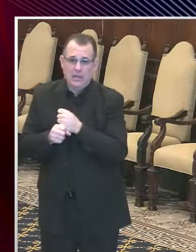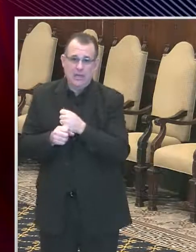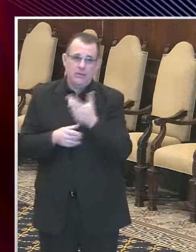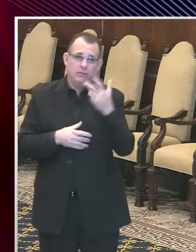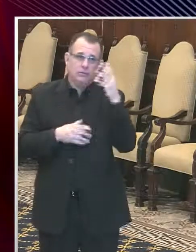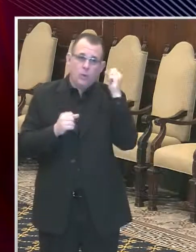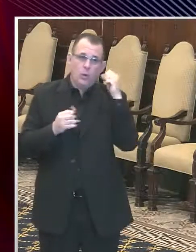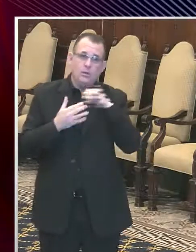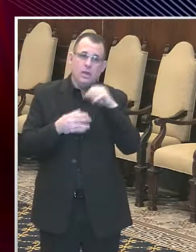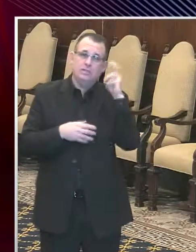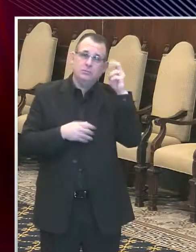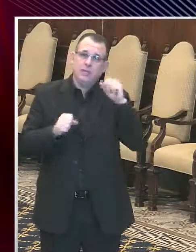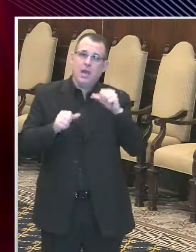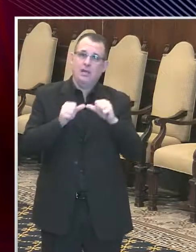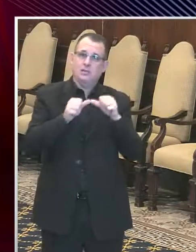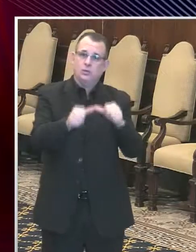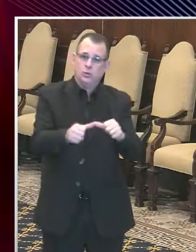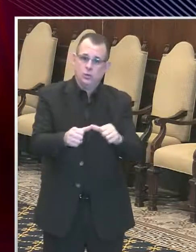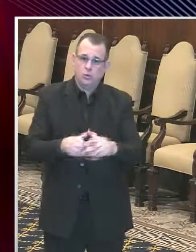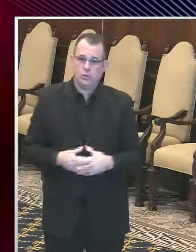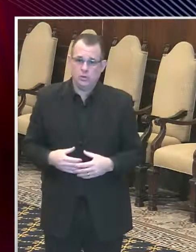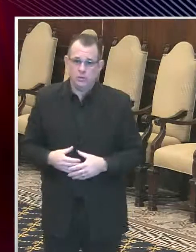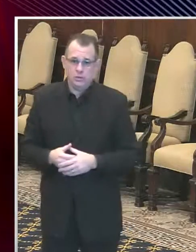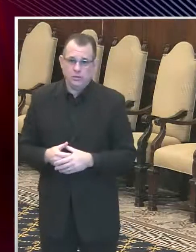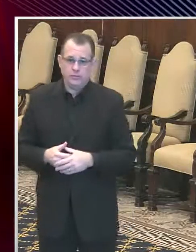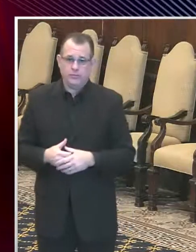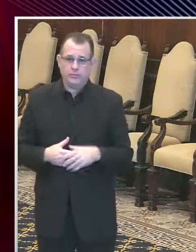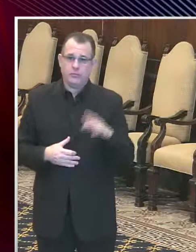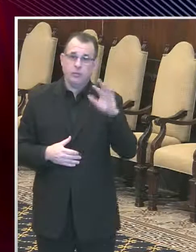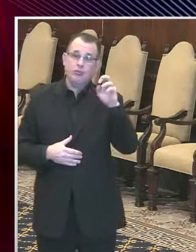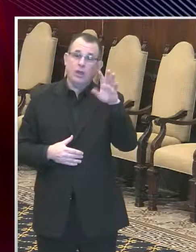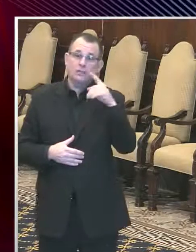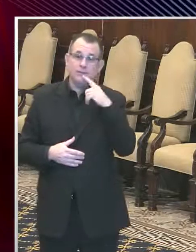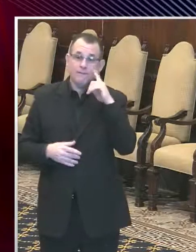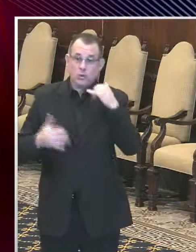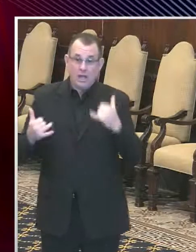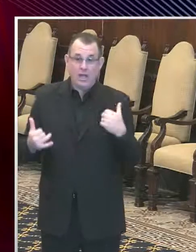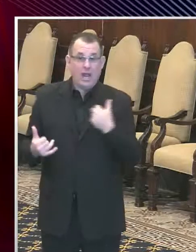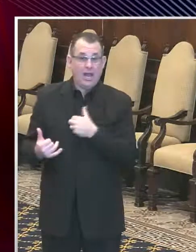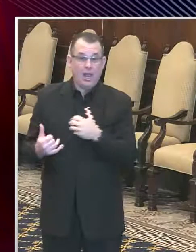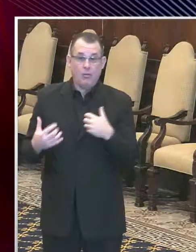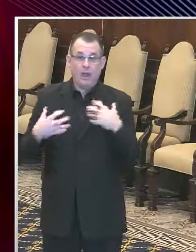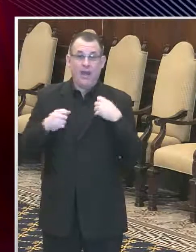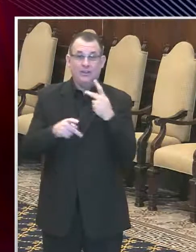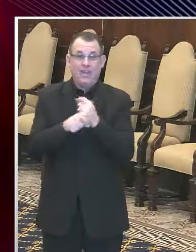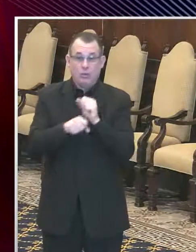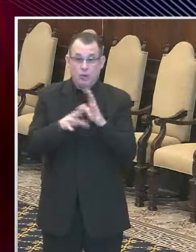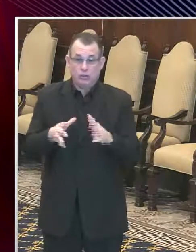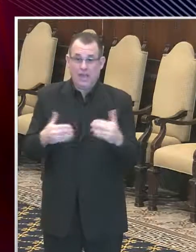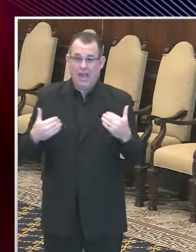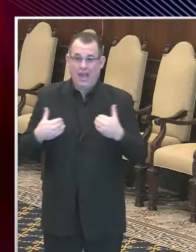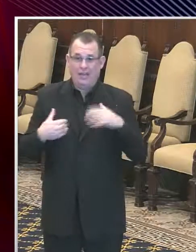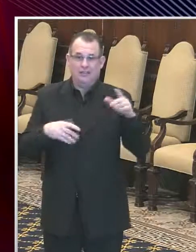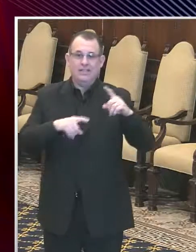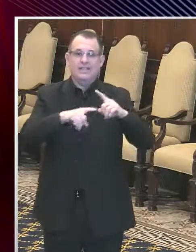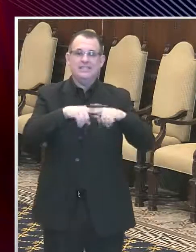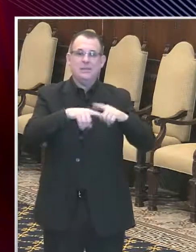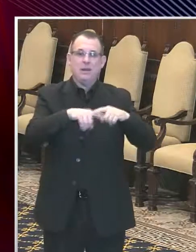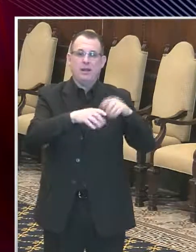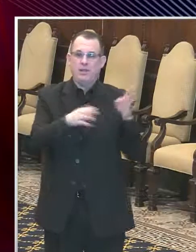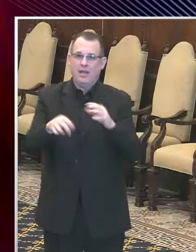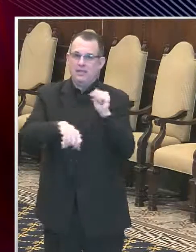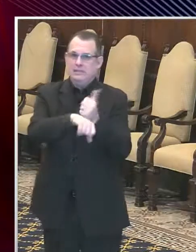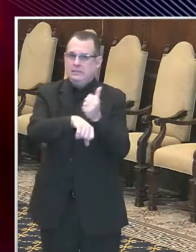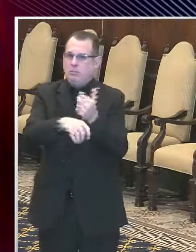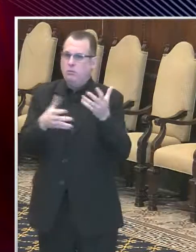citizens. In the meantime, all of our healthcare providers have contingency plans in place to make sure that their essential workers